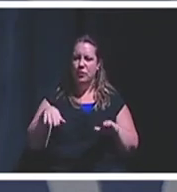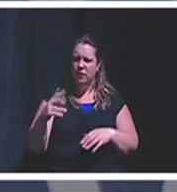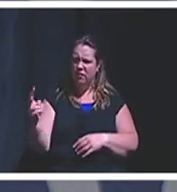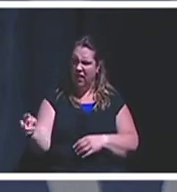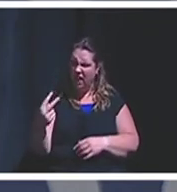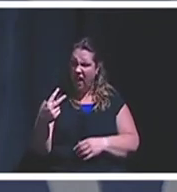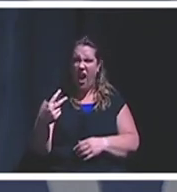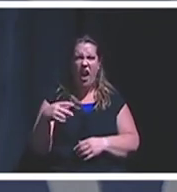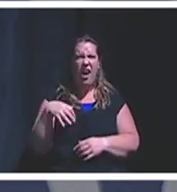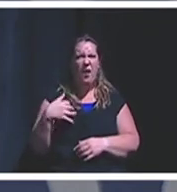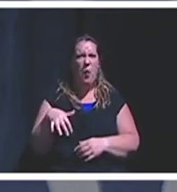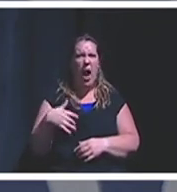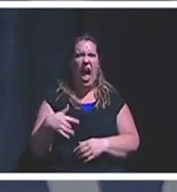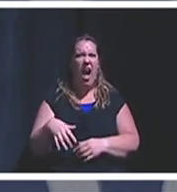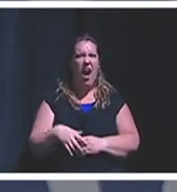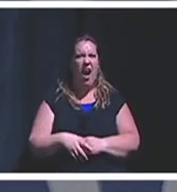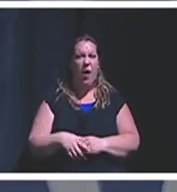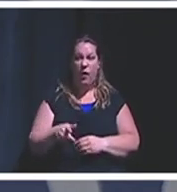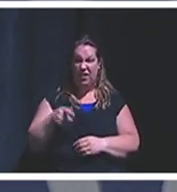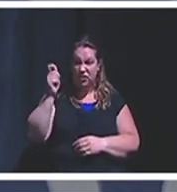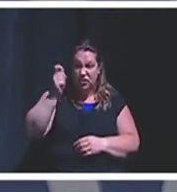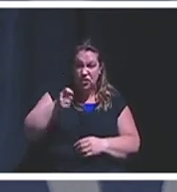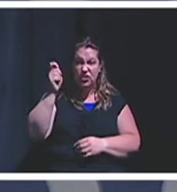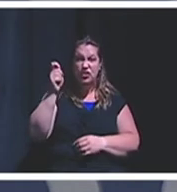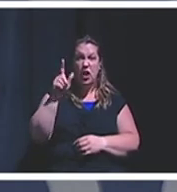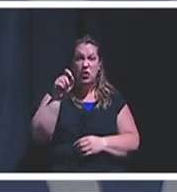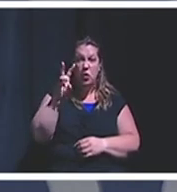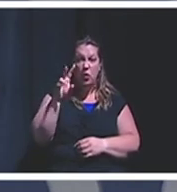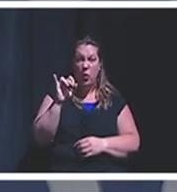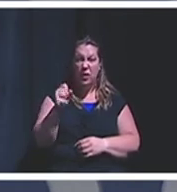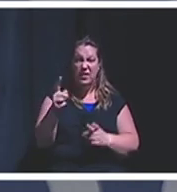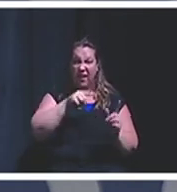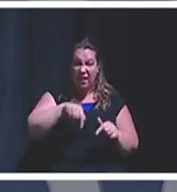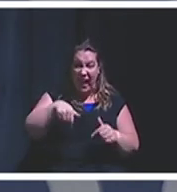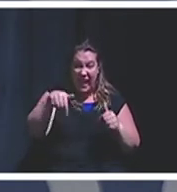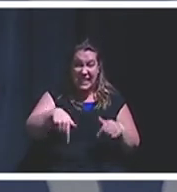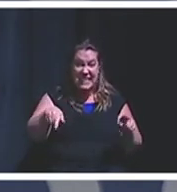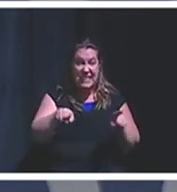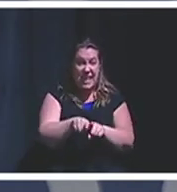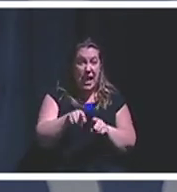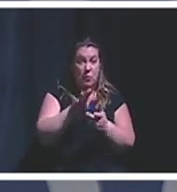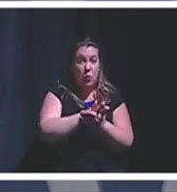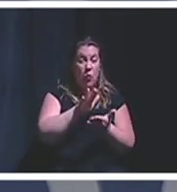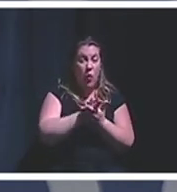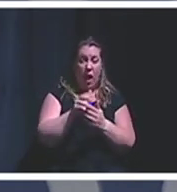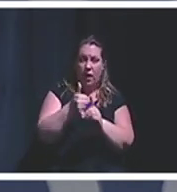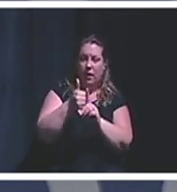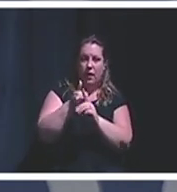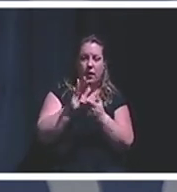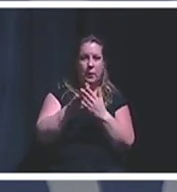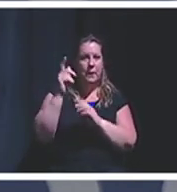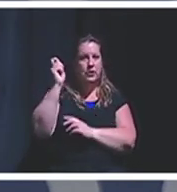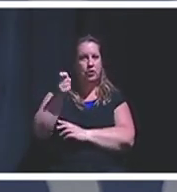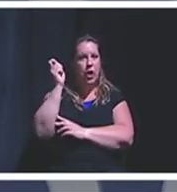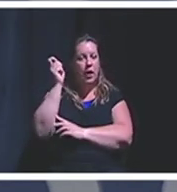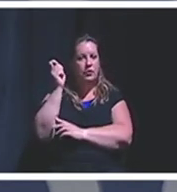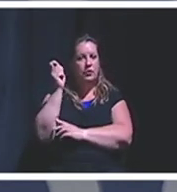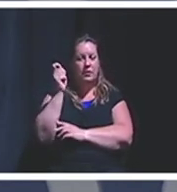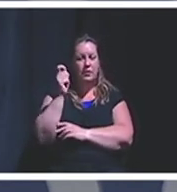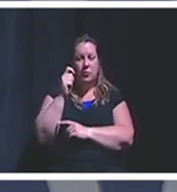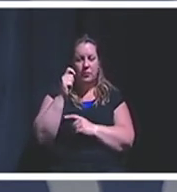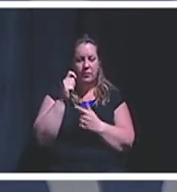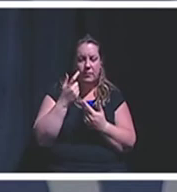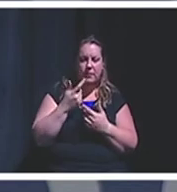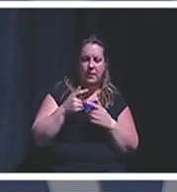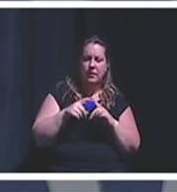"Wow, Judge Lewis went to Bond, and he is a judge." What was so amazing